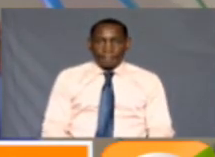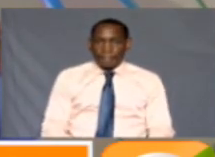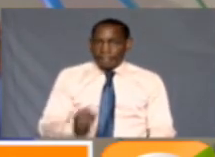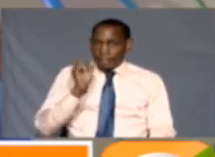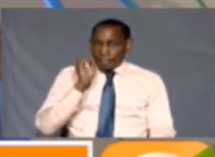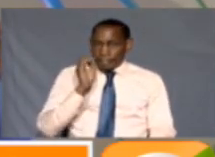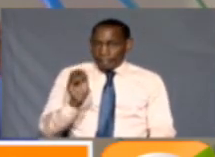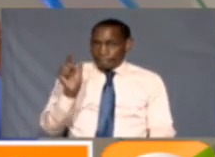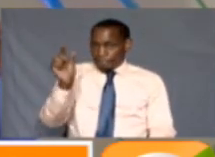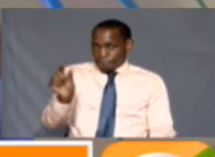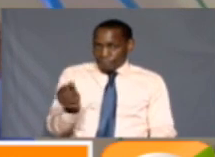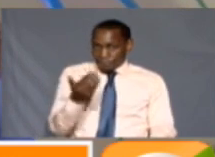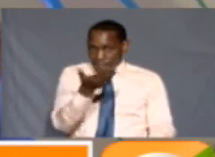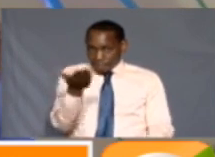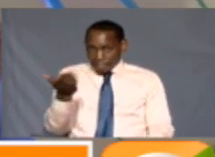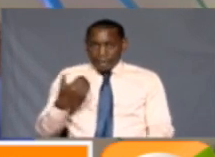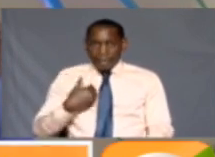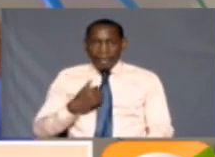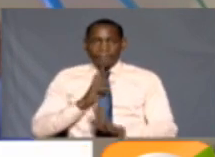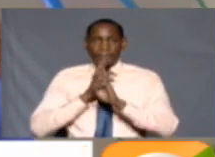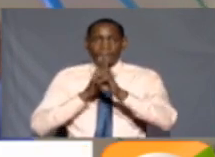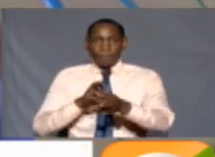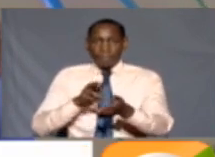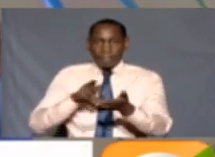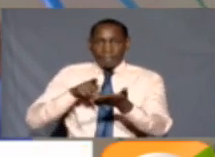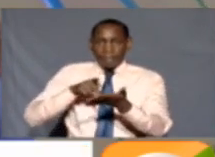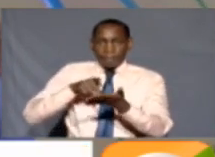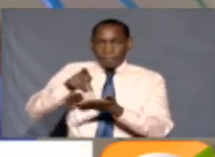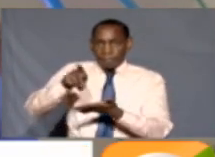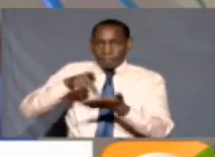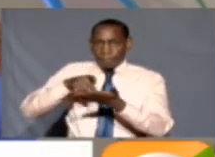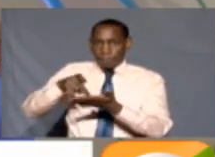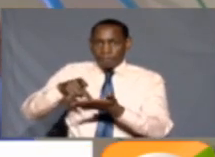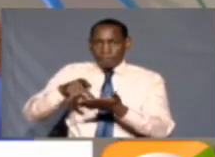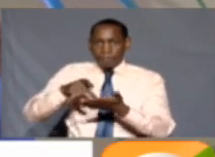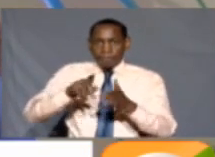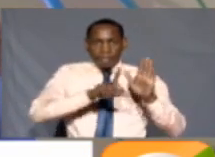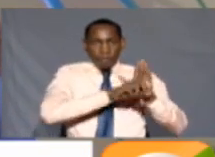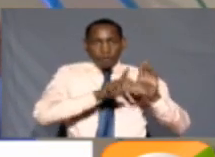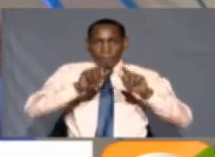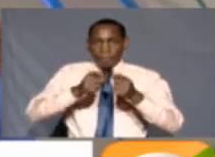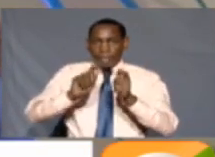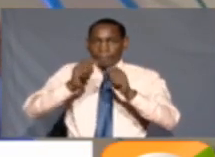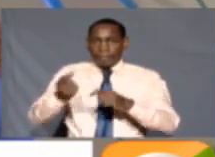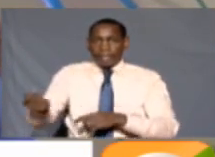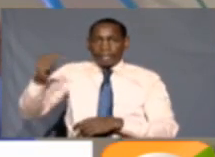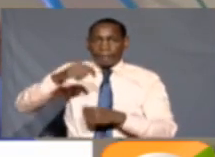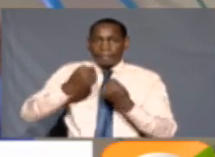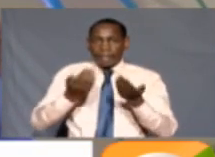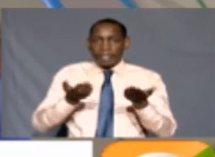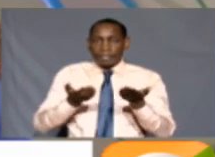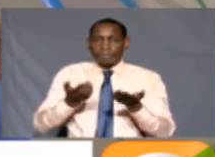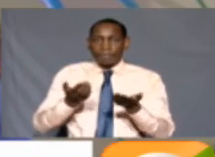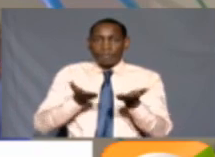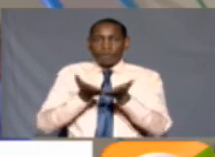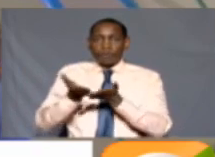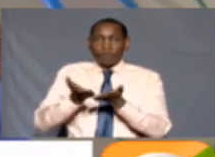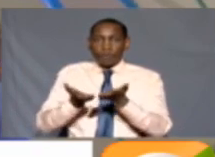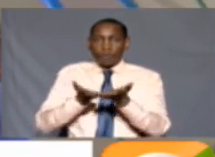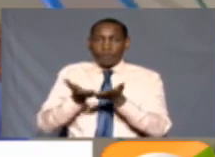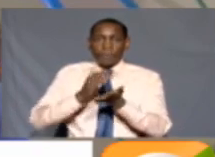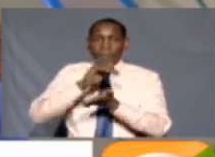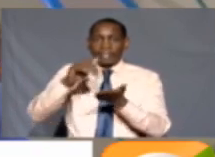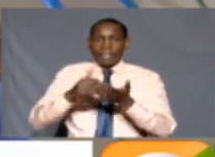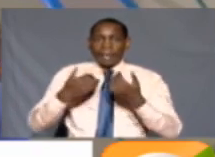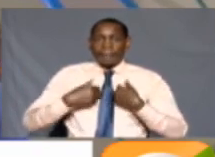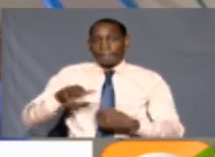citizen, you have any report on procurement irregularities, you can walk into any Huduma centers. We have 50 Huduma